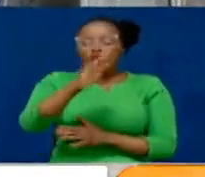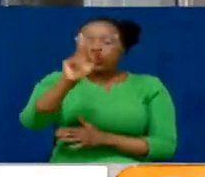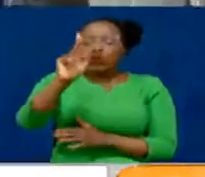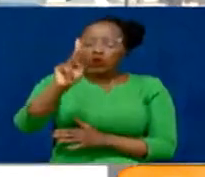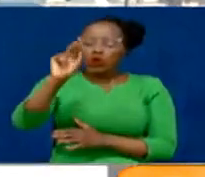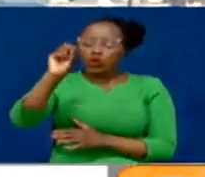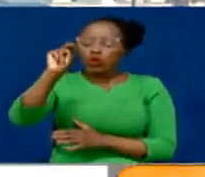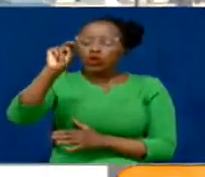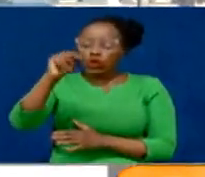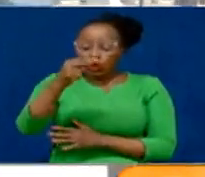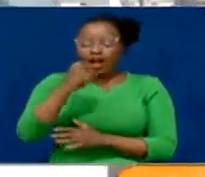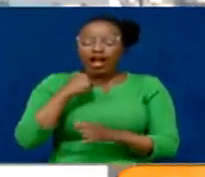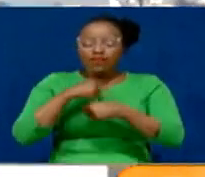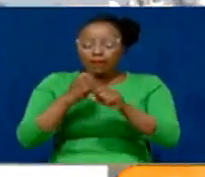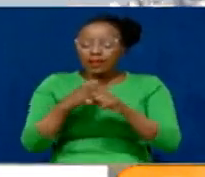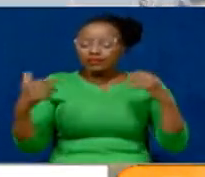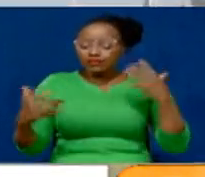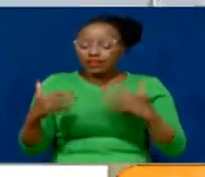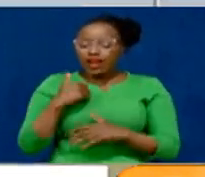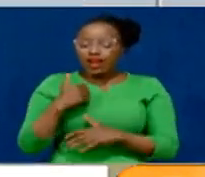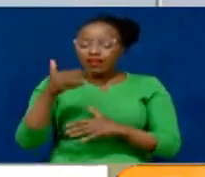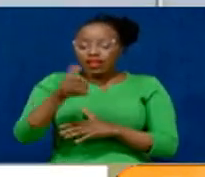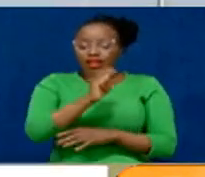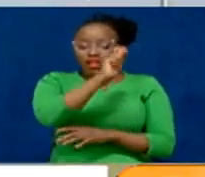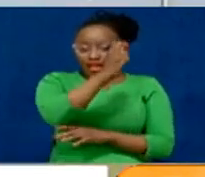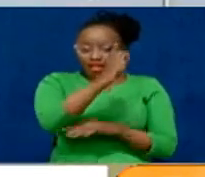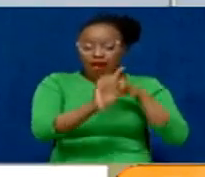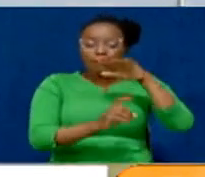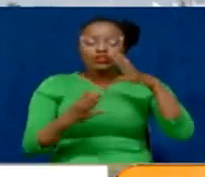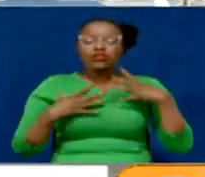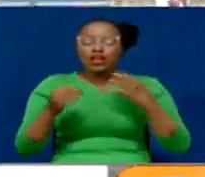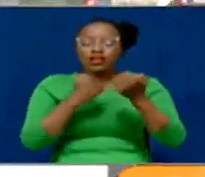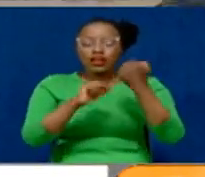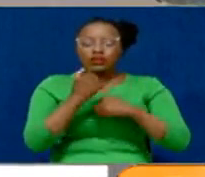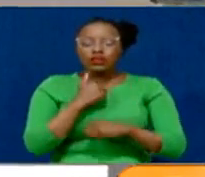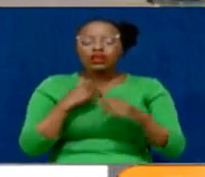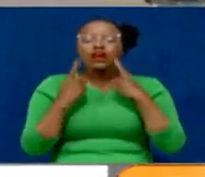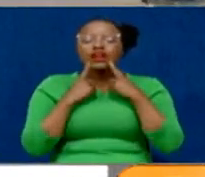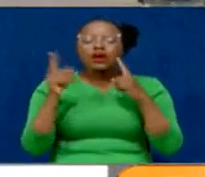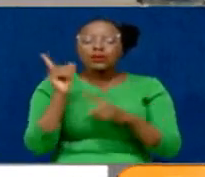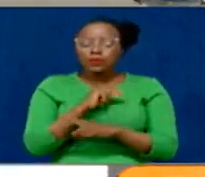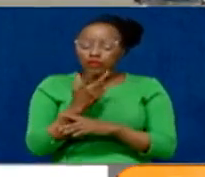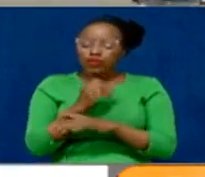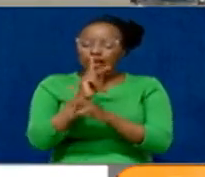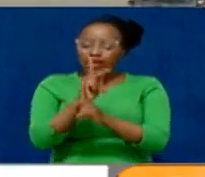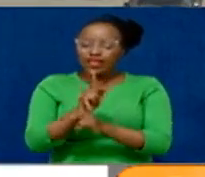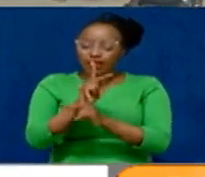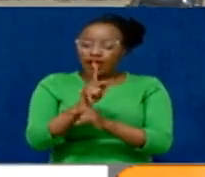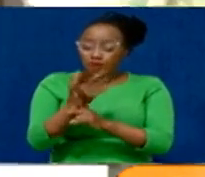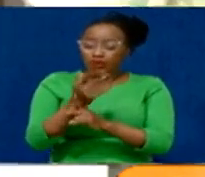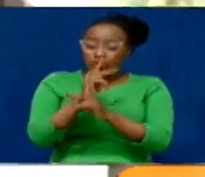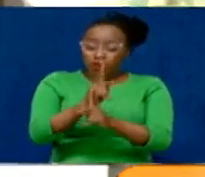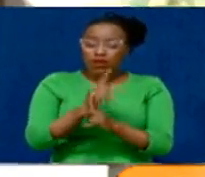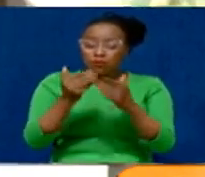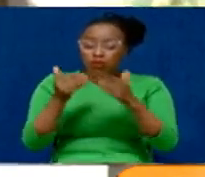kote duniani. Hapa nchini Wizara ya Afya tayari imechukua hatua na kutangaza tahadhari kabla ya